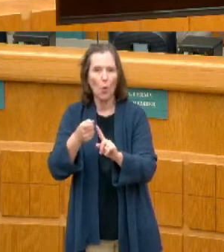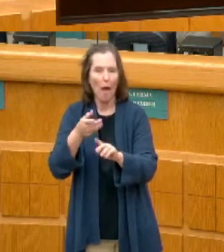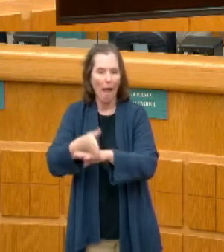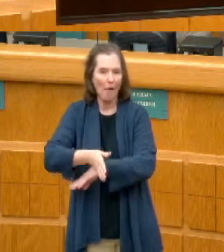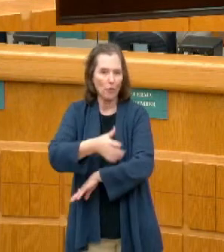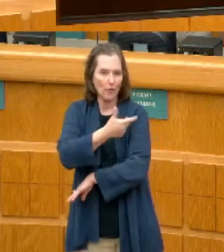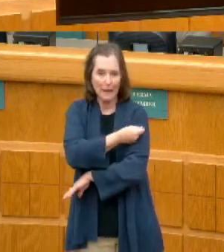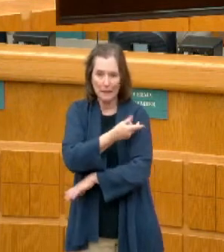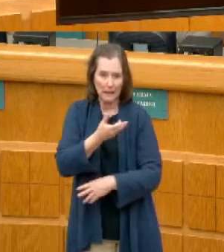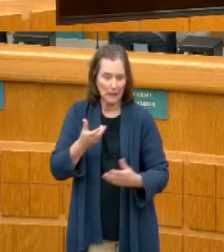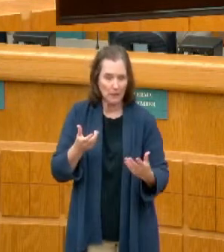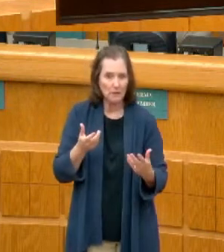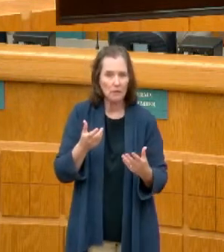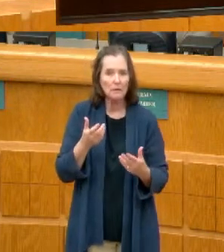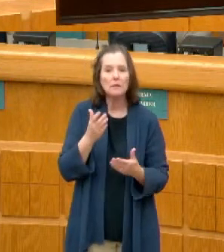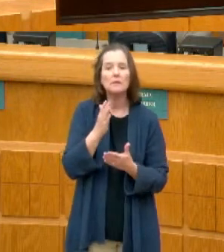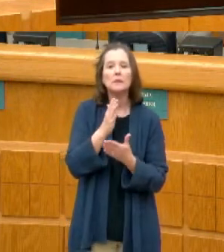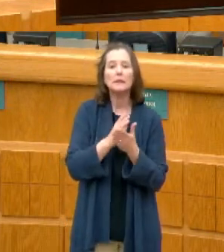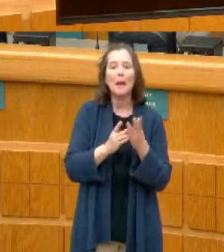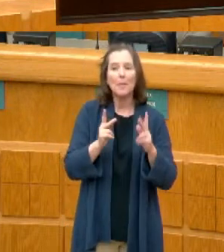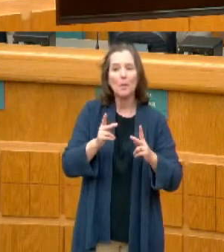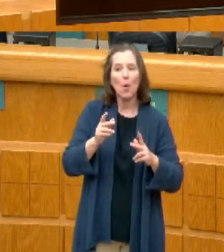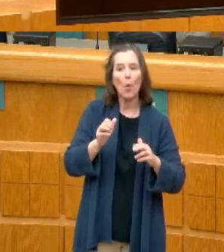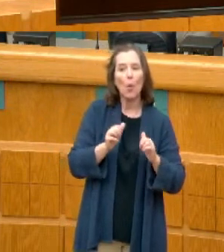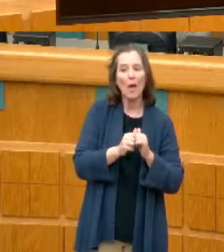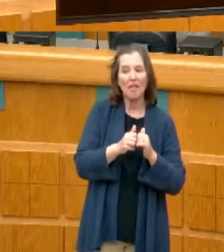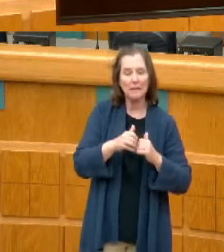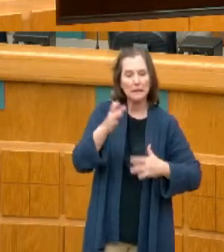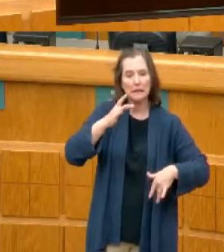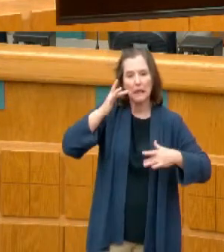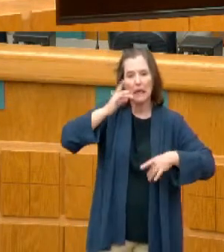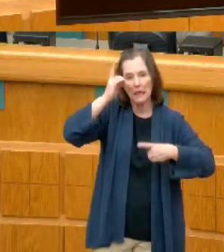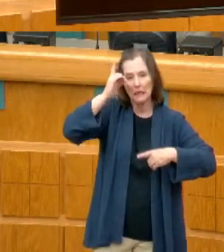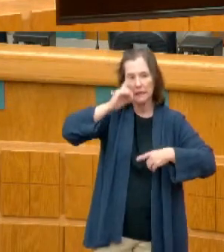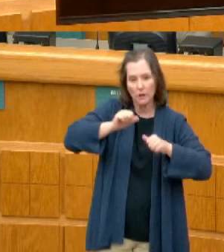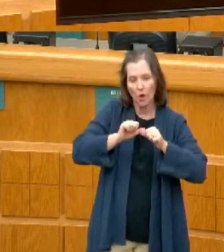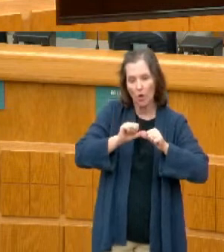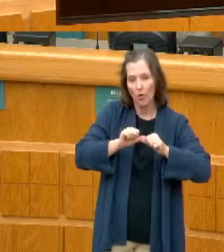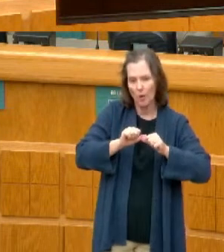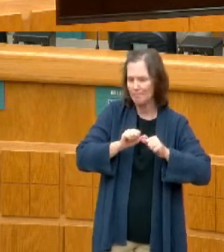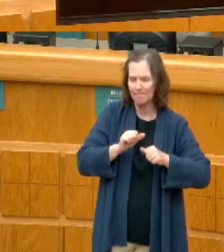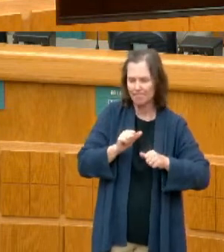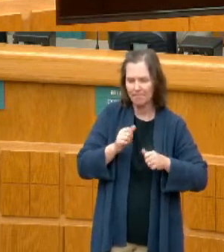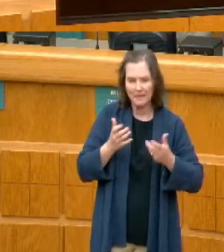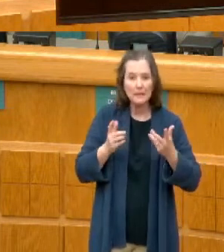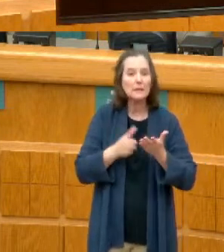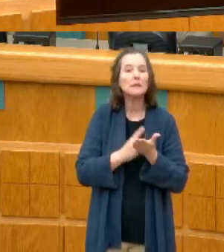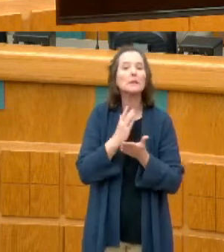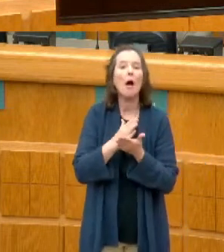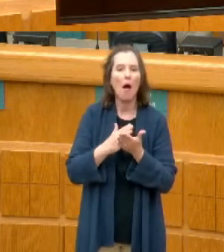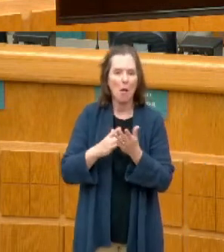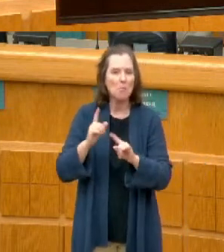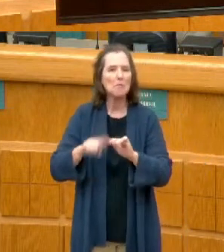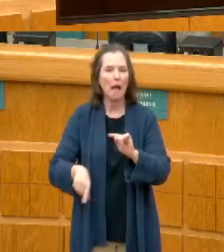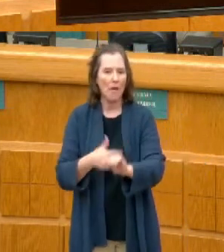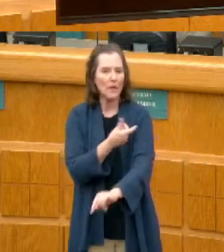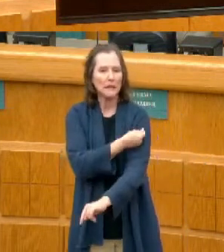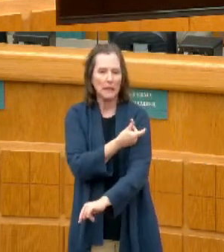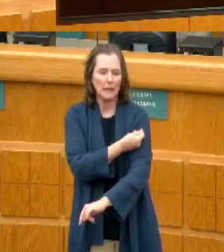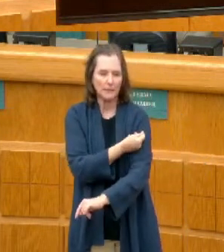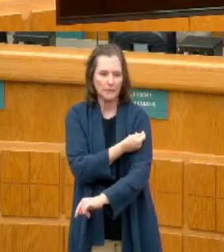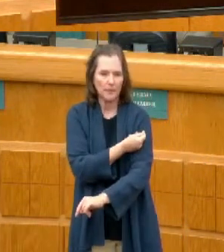but there are some. And so it really takes a village to provide this herd immunity